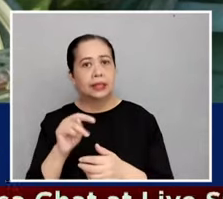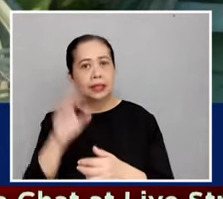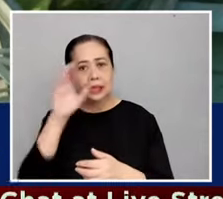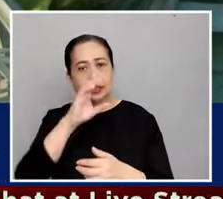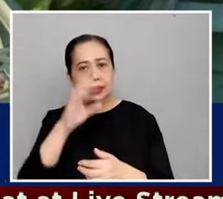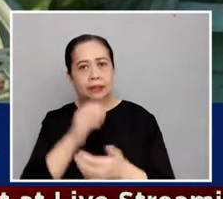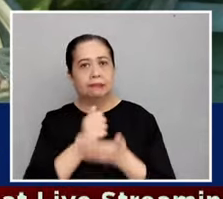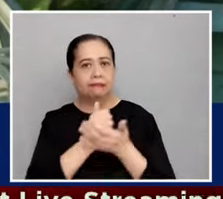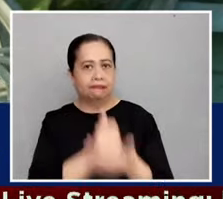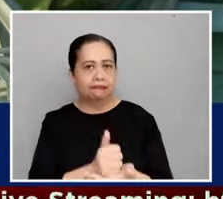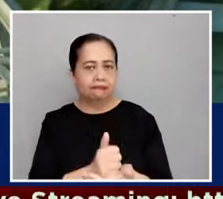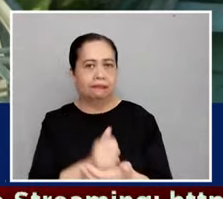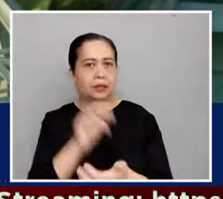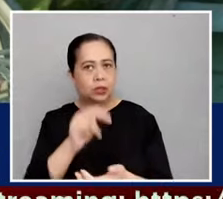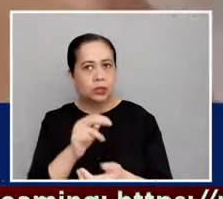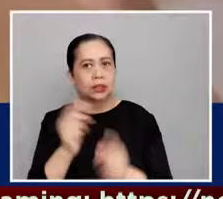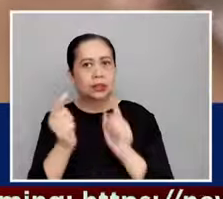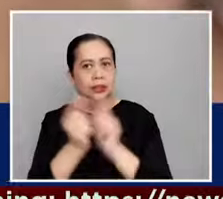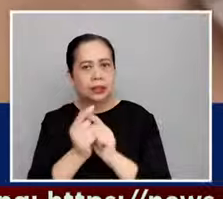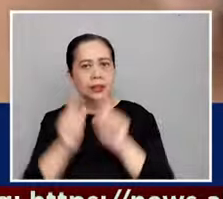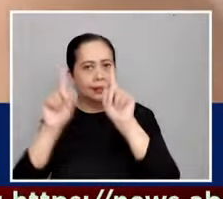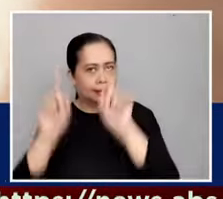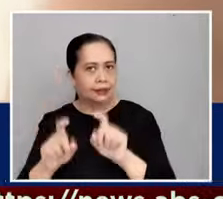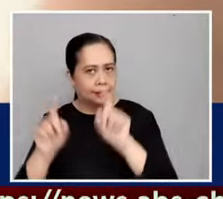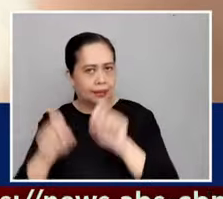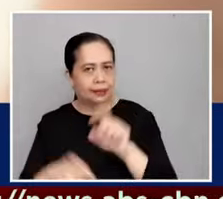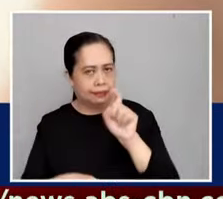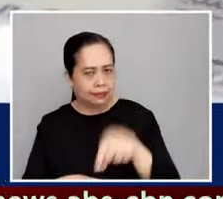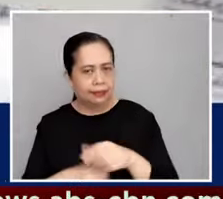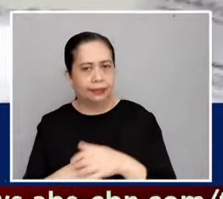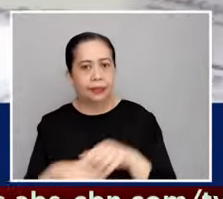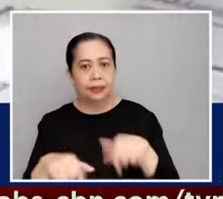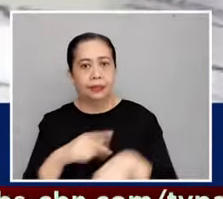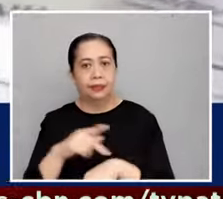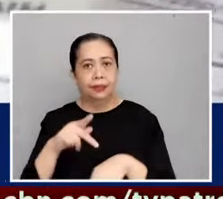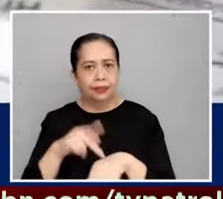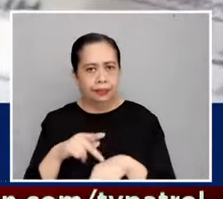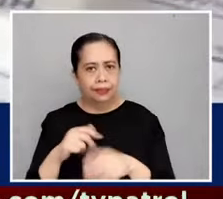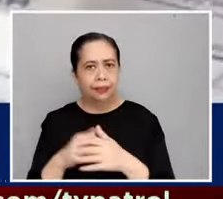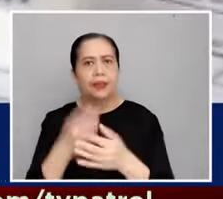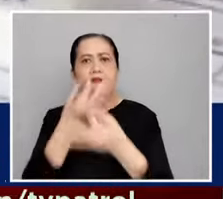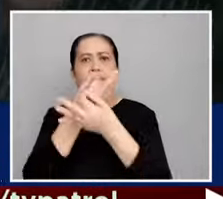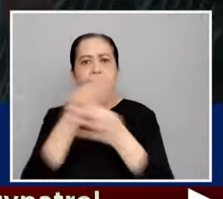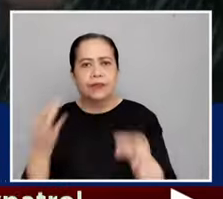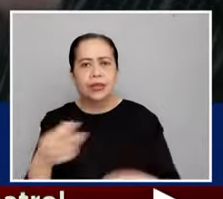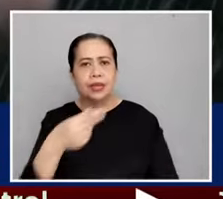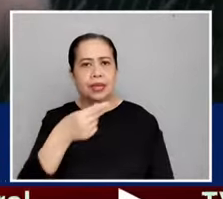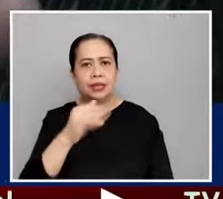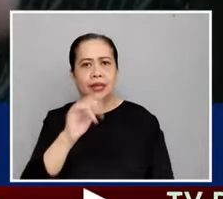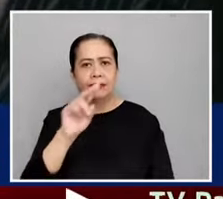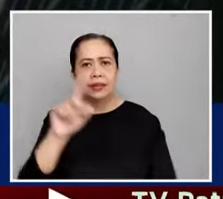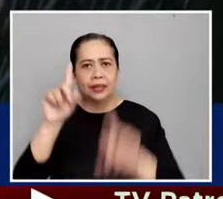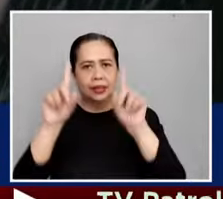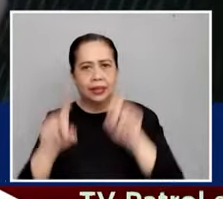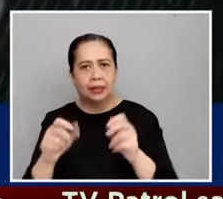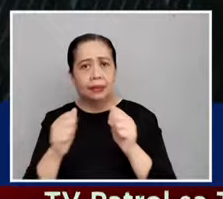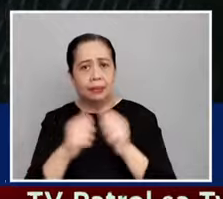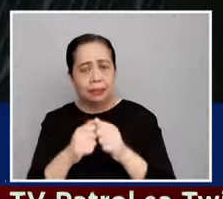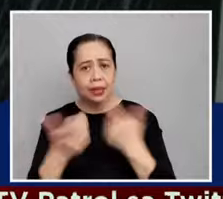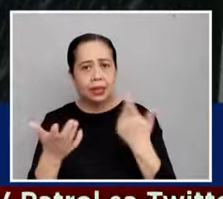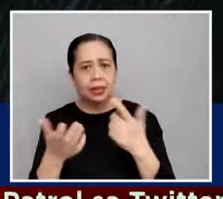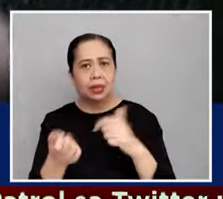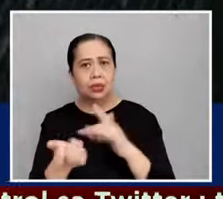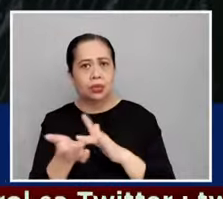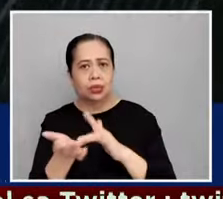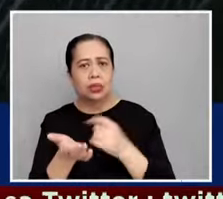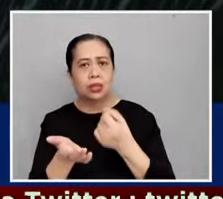to seek treatment. You have to get tested. Dito sa Pilipinas, libre ang HIV test maging ang antiretroviral